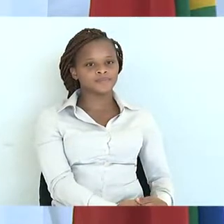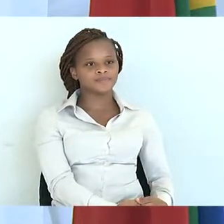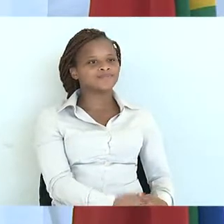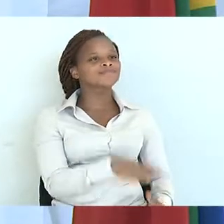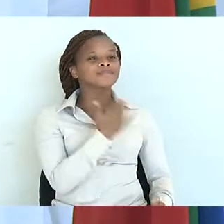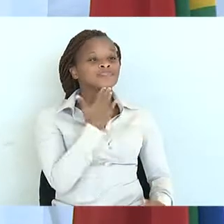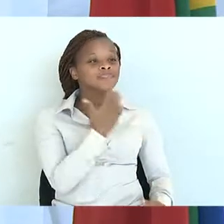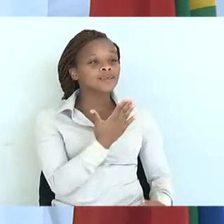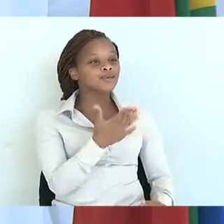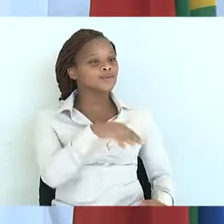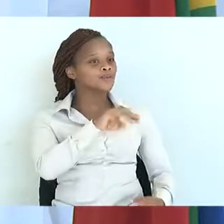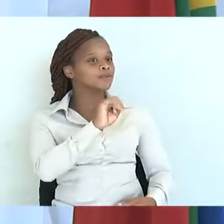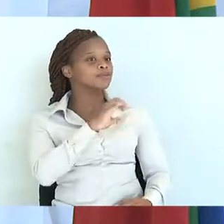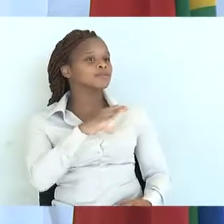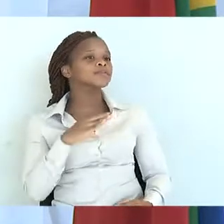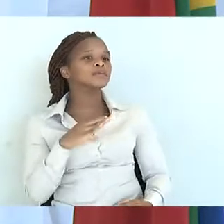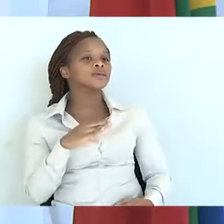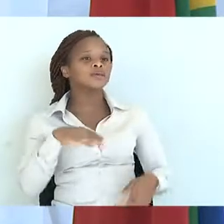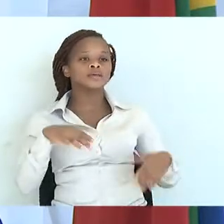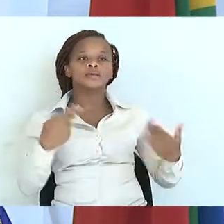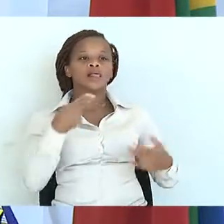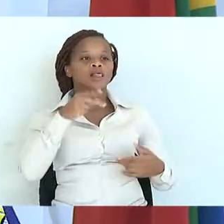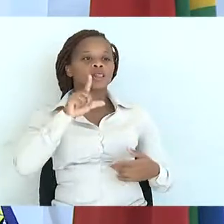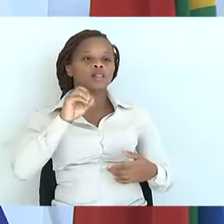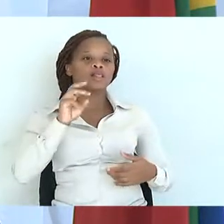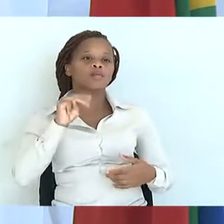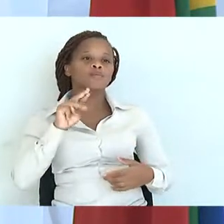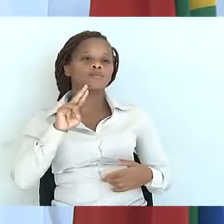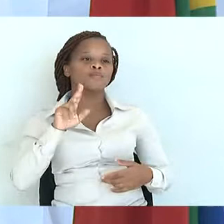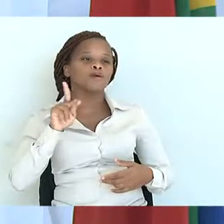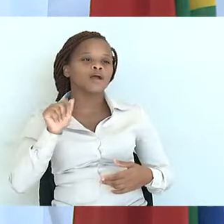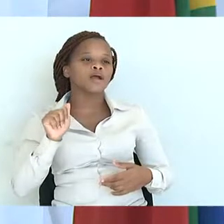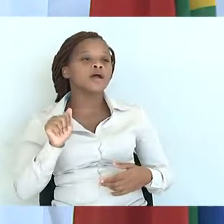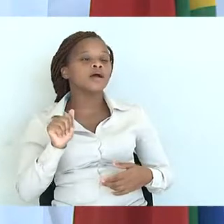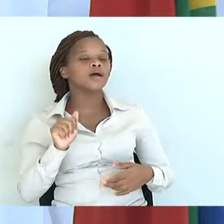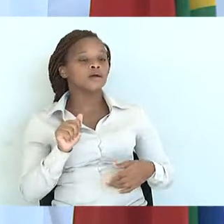Thank you, MEC Shomoga,